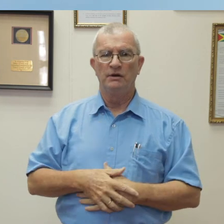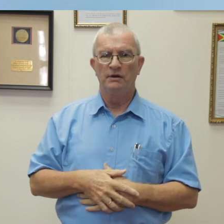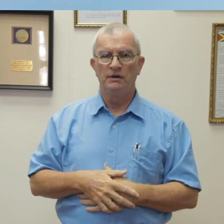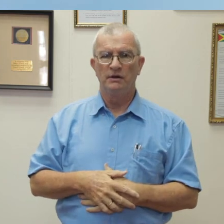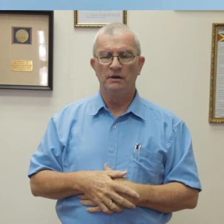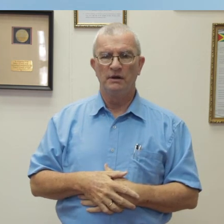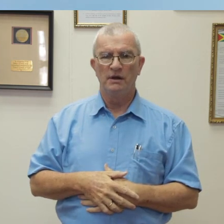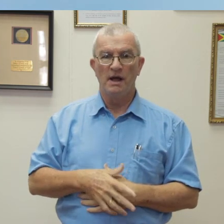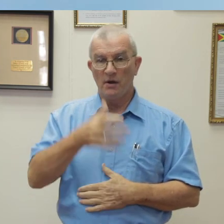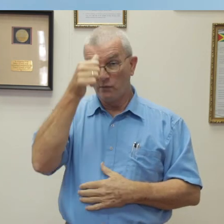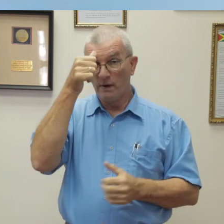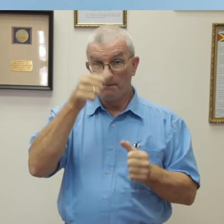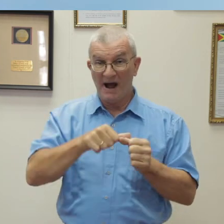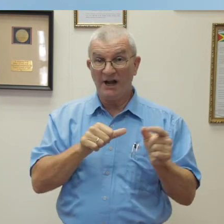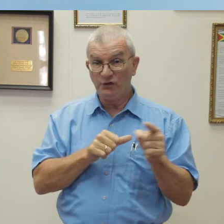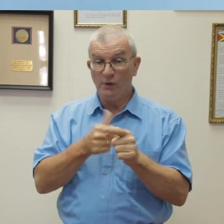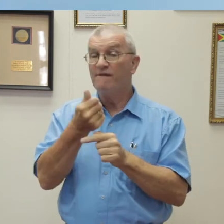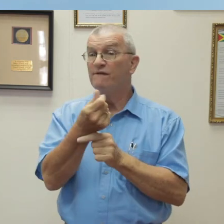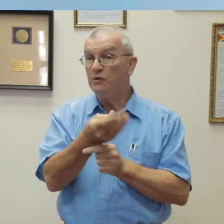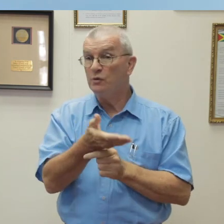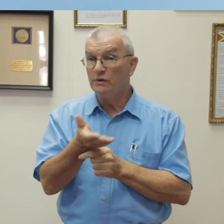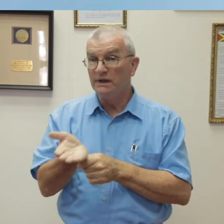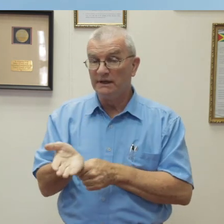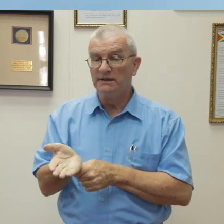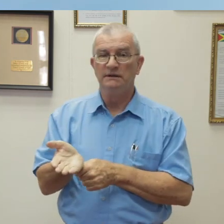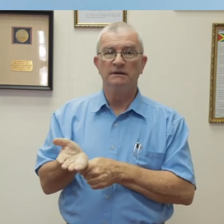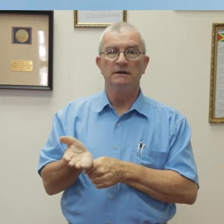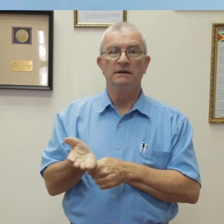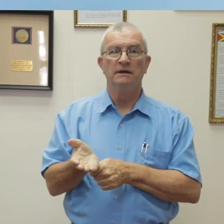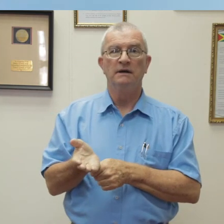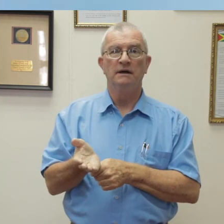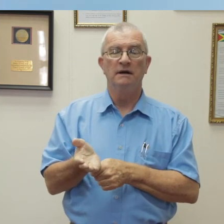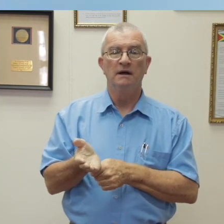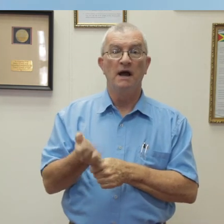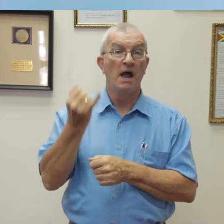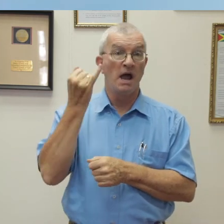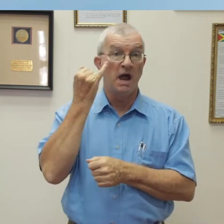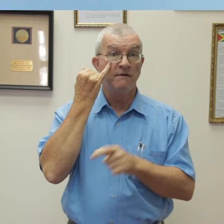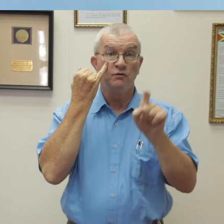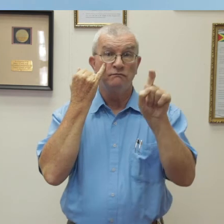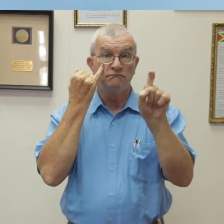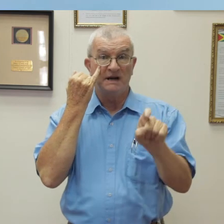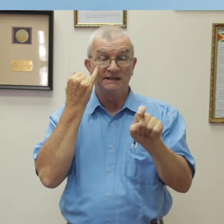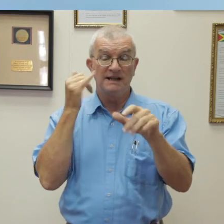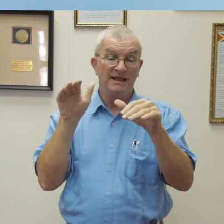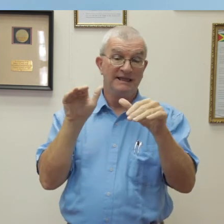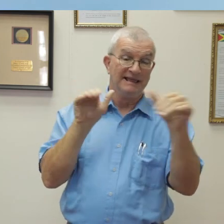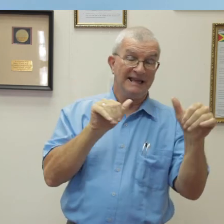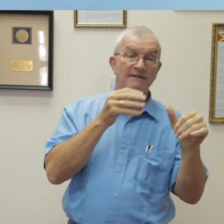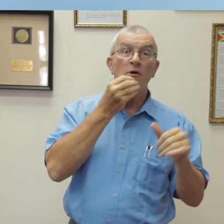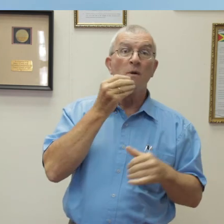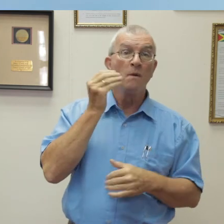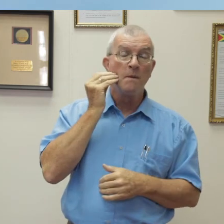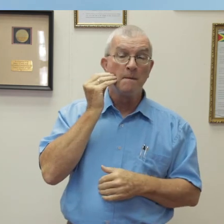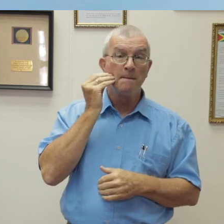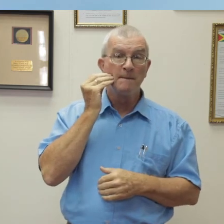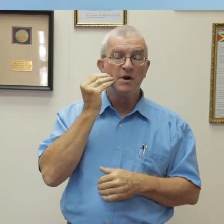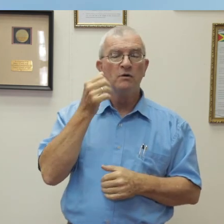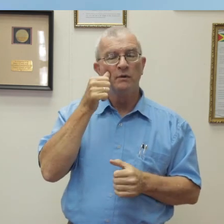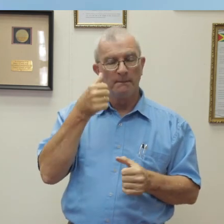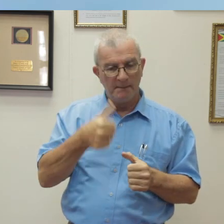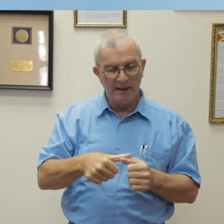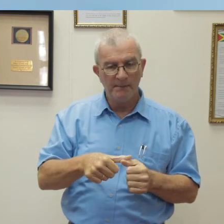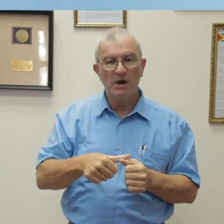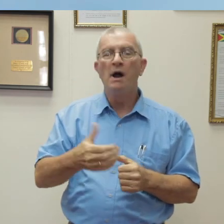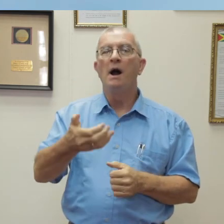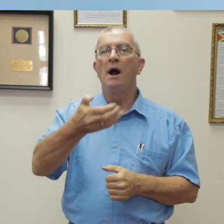me remind you of a few things. If you must leave your home, remember to cover